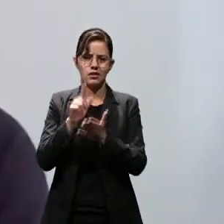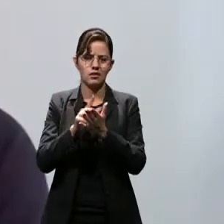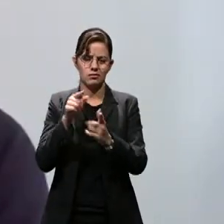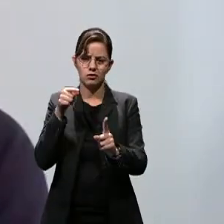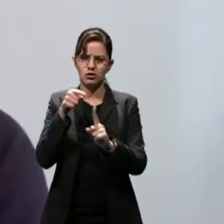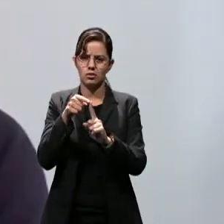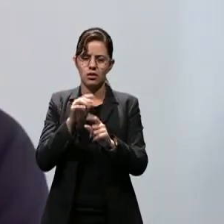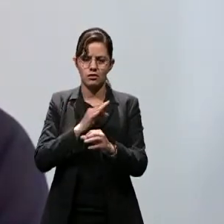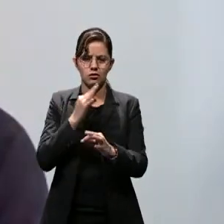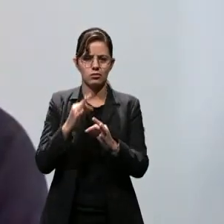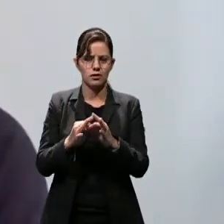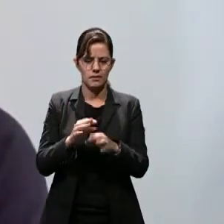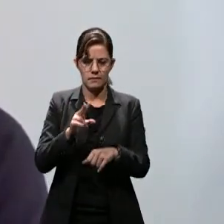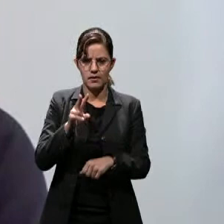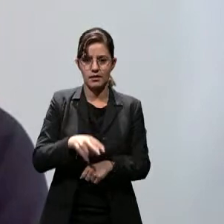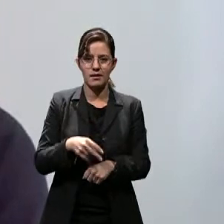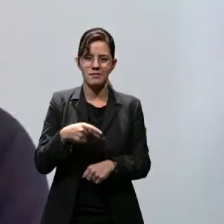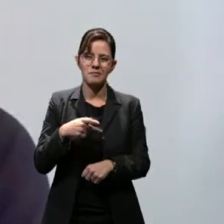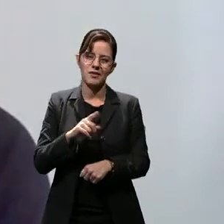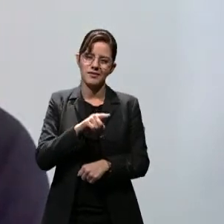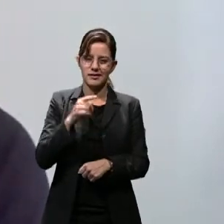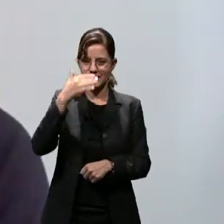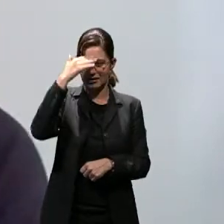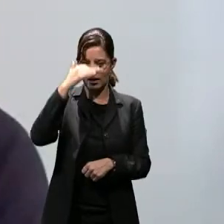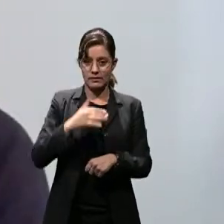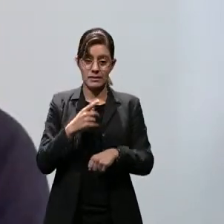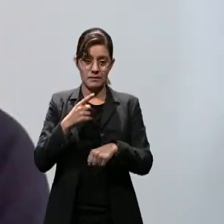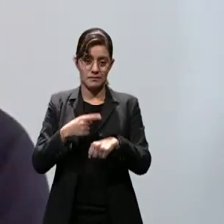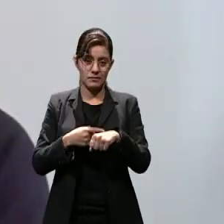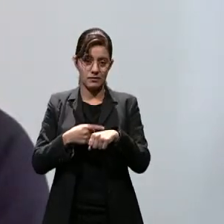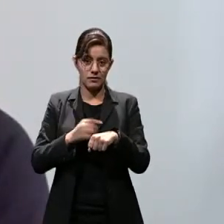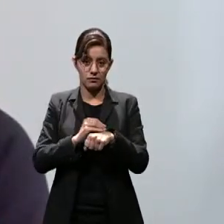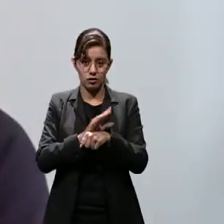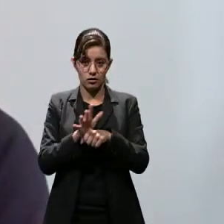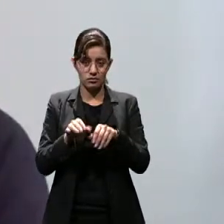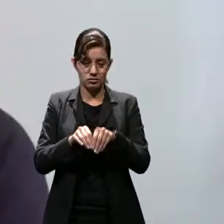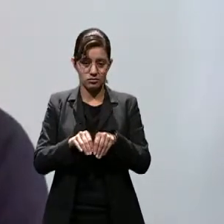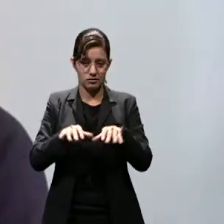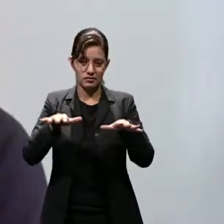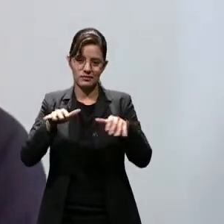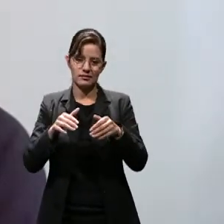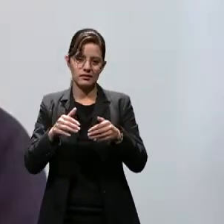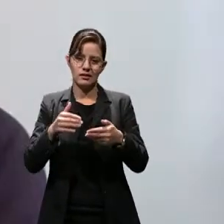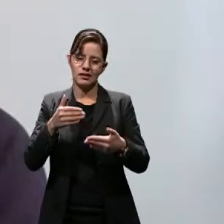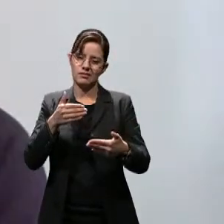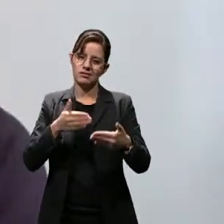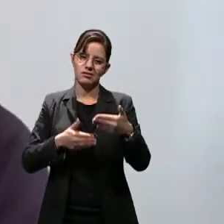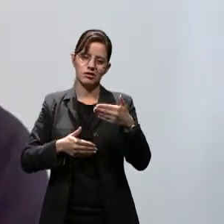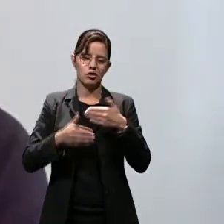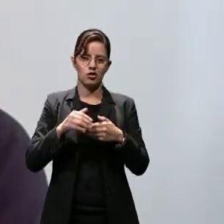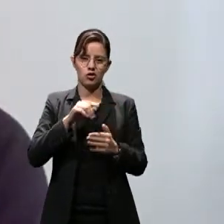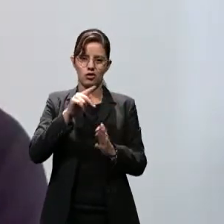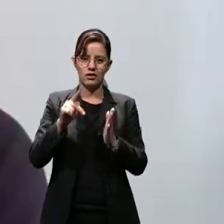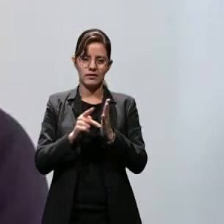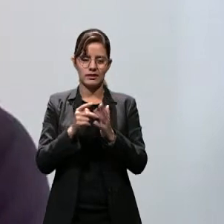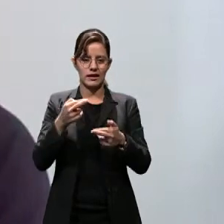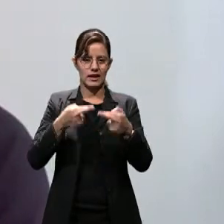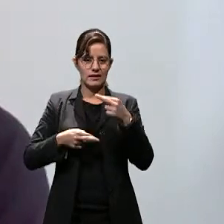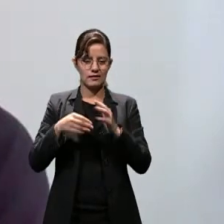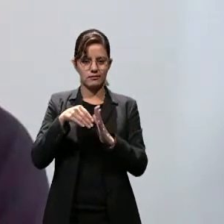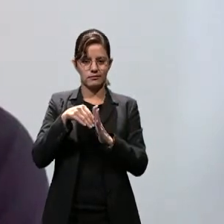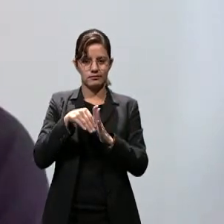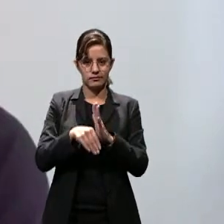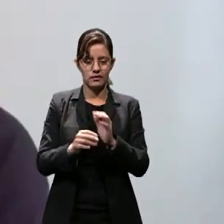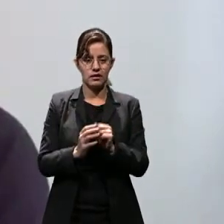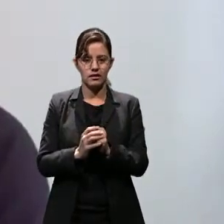the observational missions. But in the pandemic, we have had backsliding, and we must incorporate